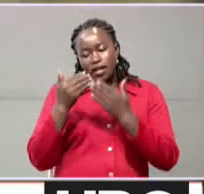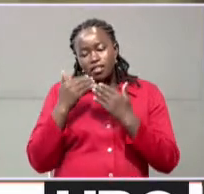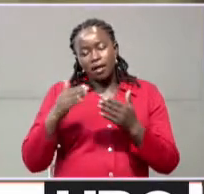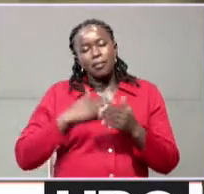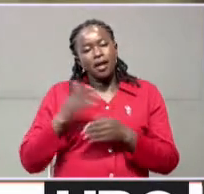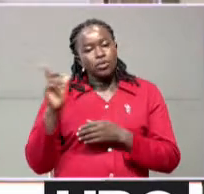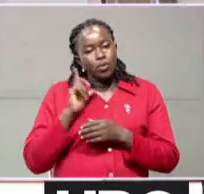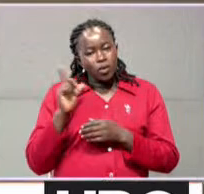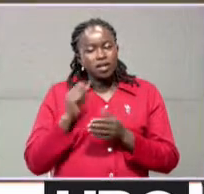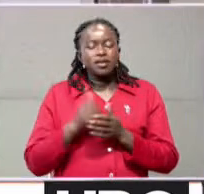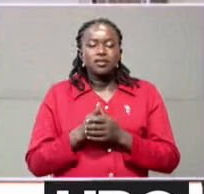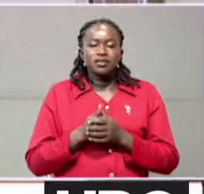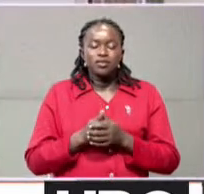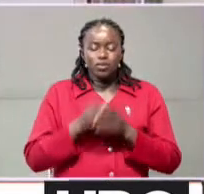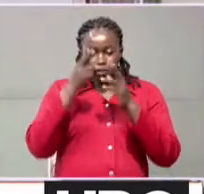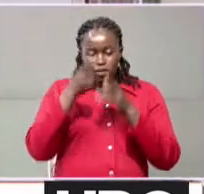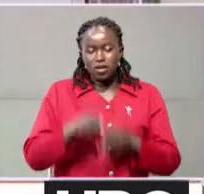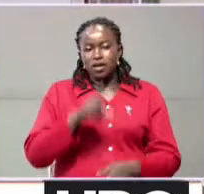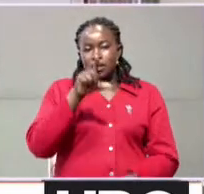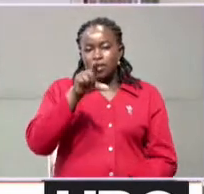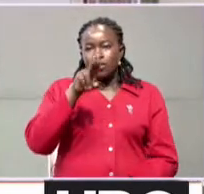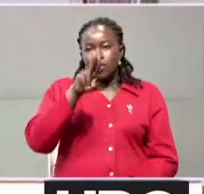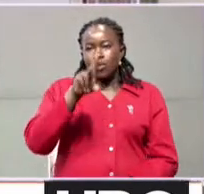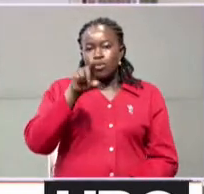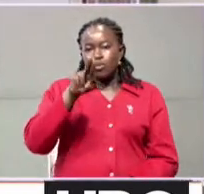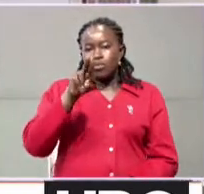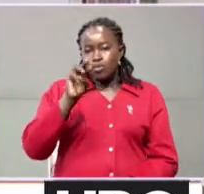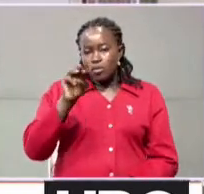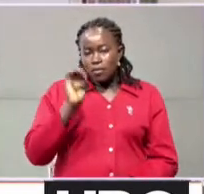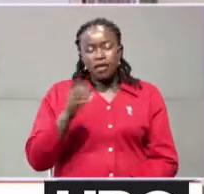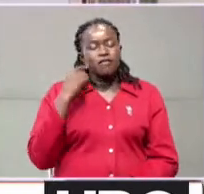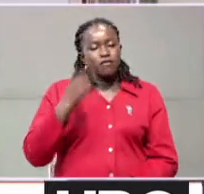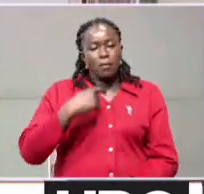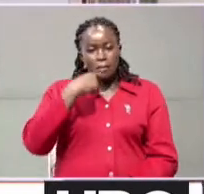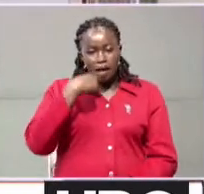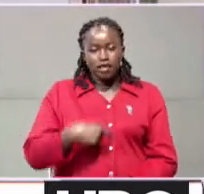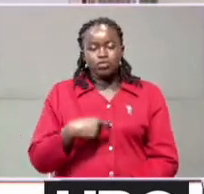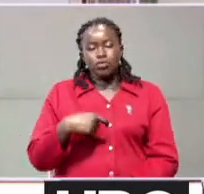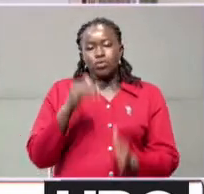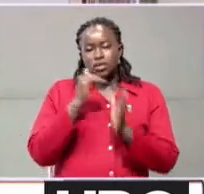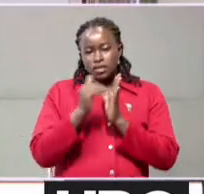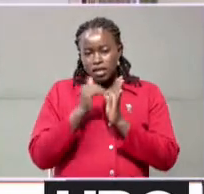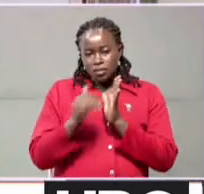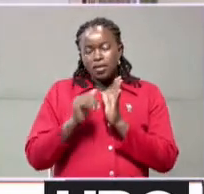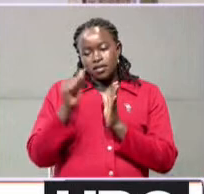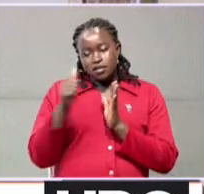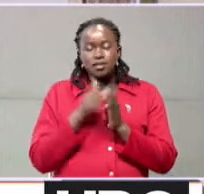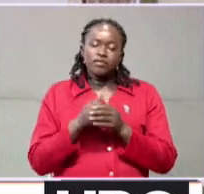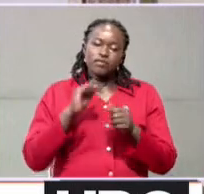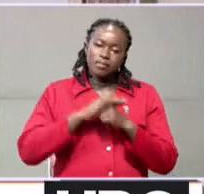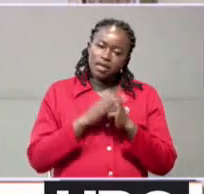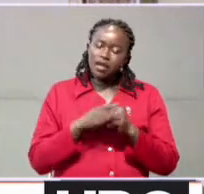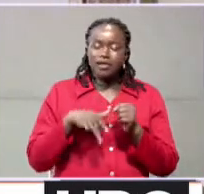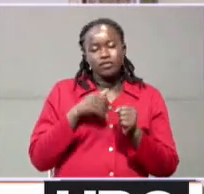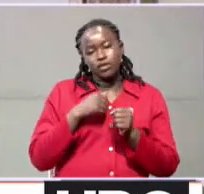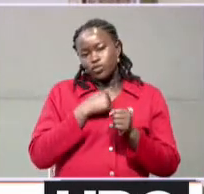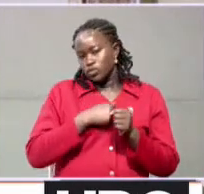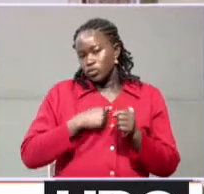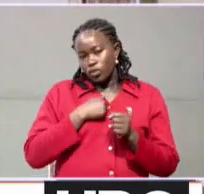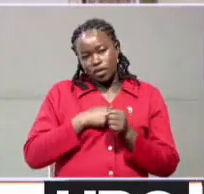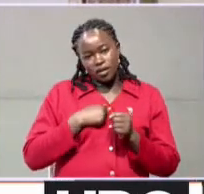honorable lulume for the personal statement he made and i sympathize with him